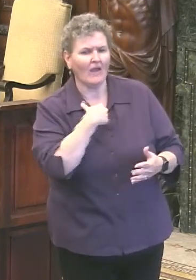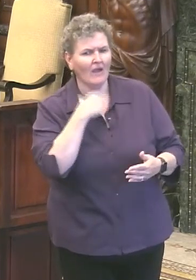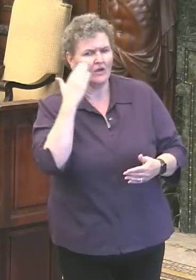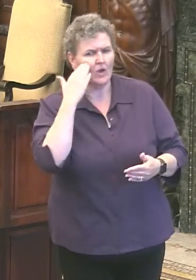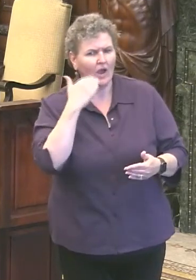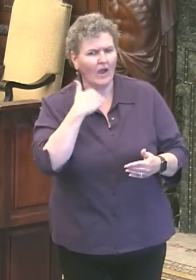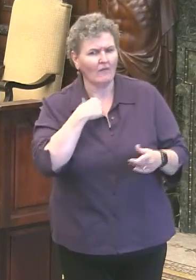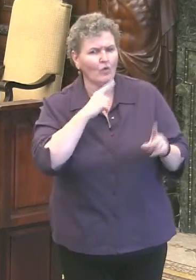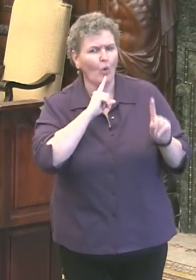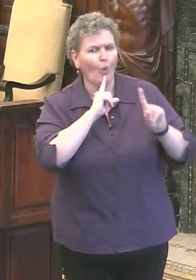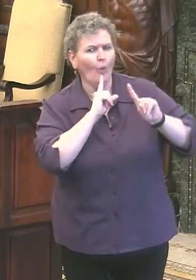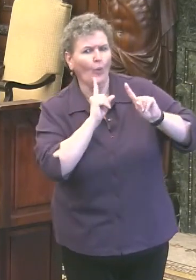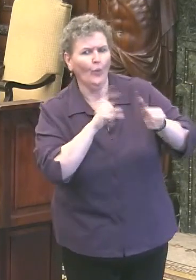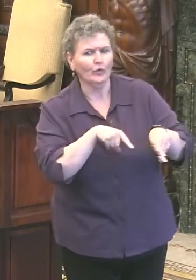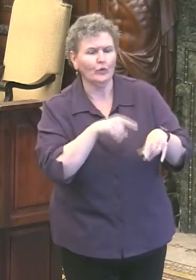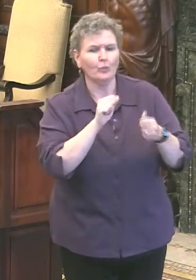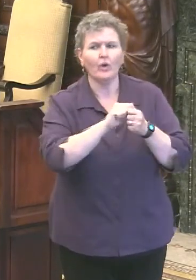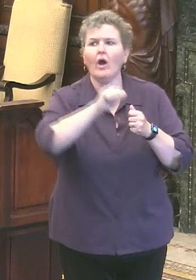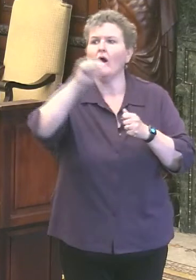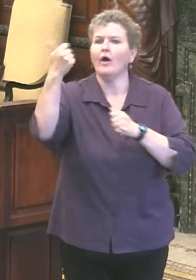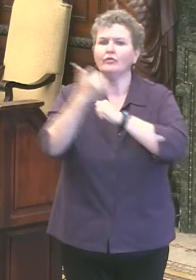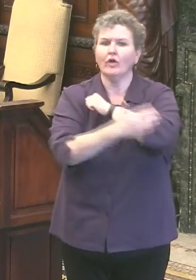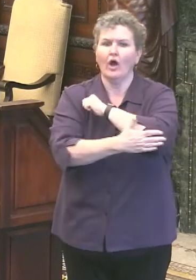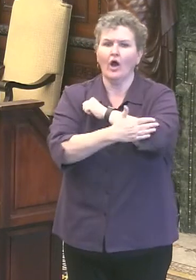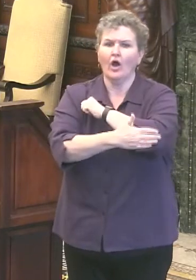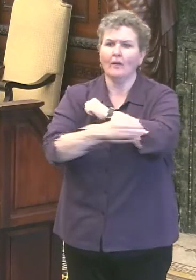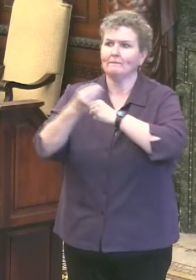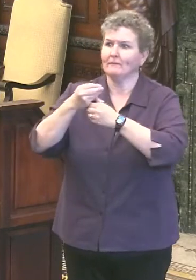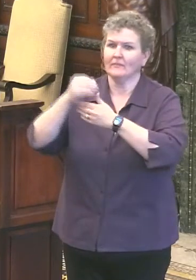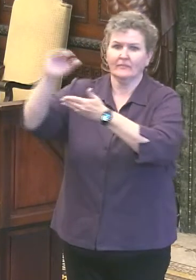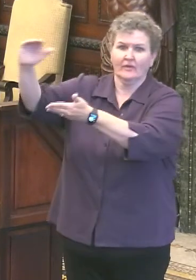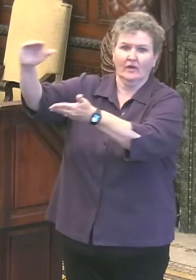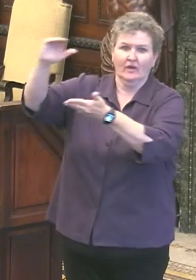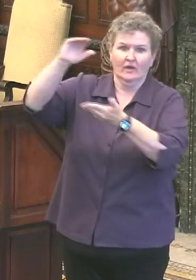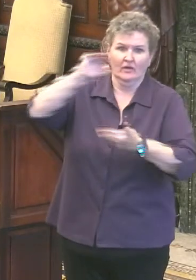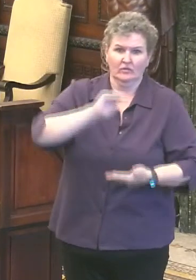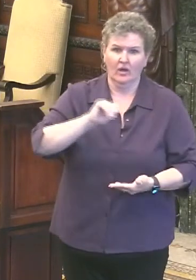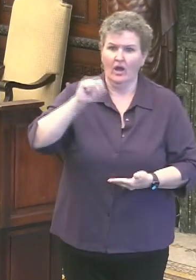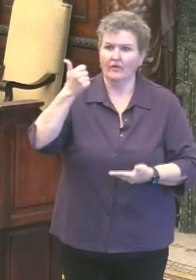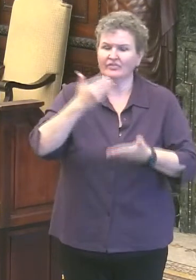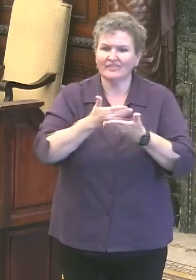that come in or have other possibilities popped up in the meantime? So